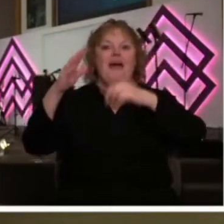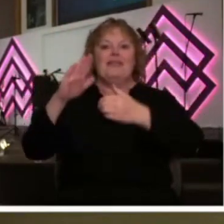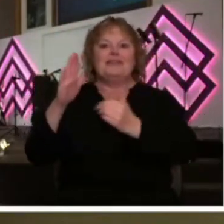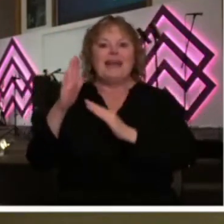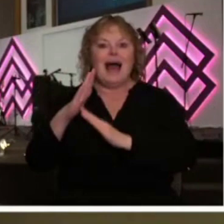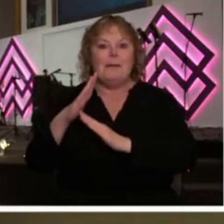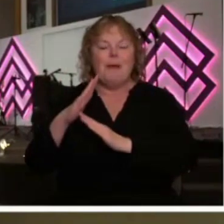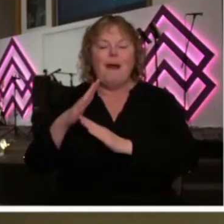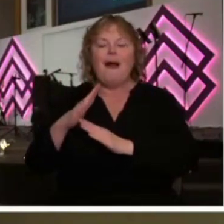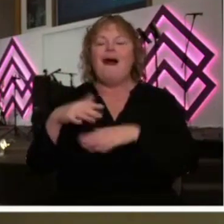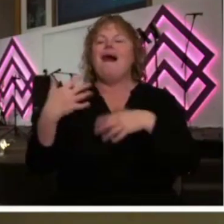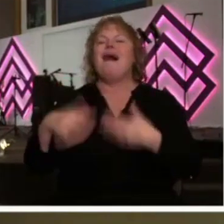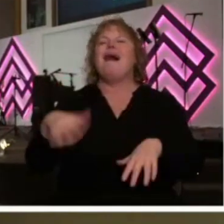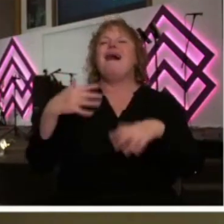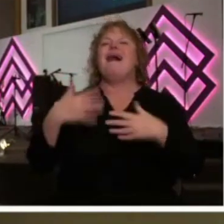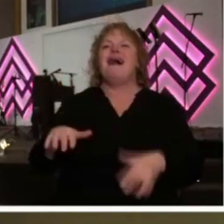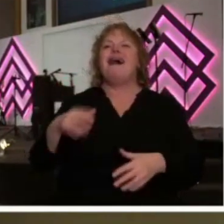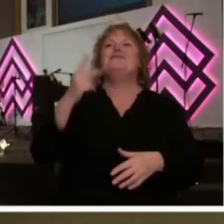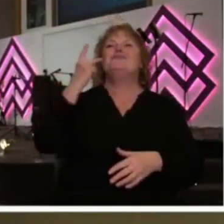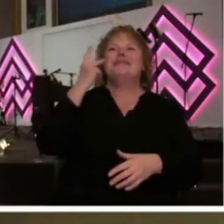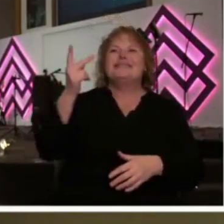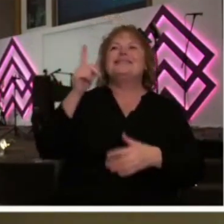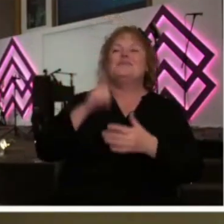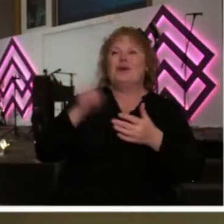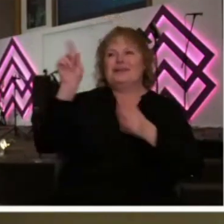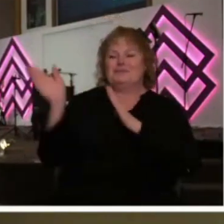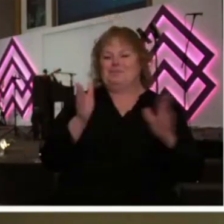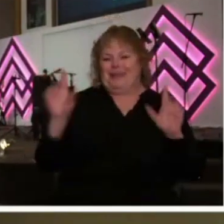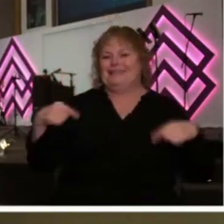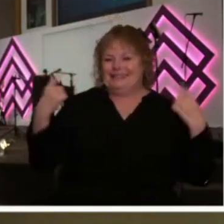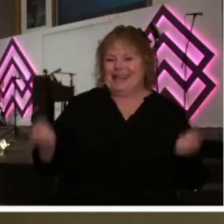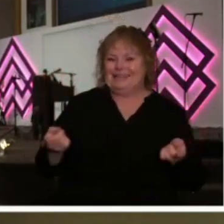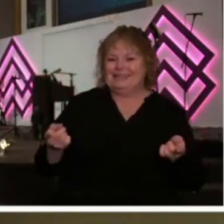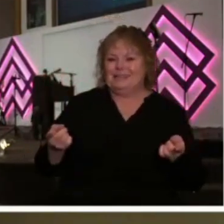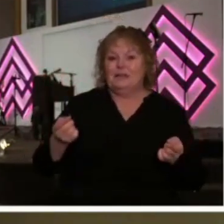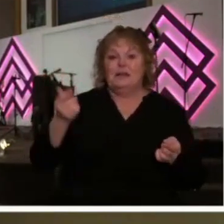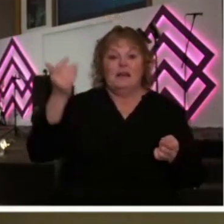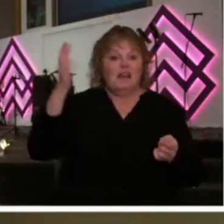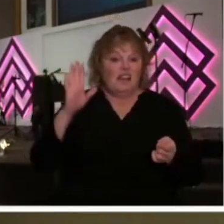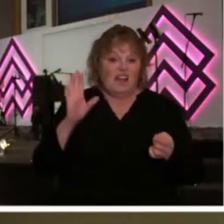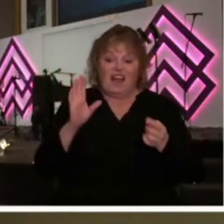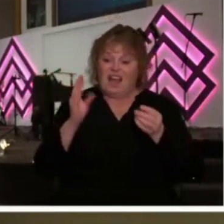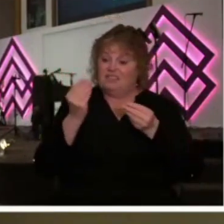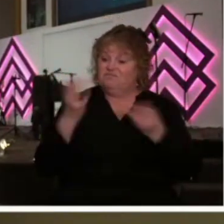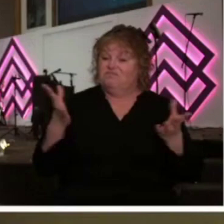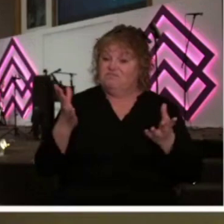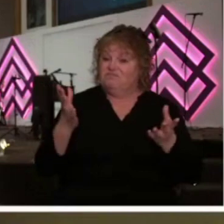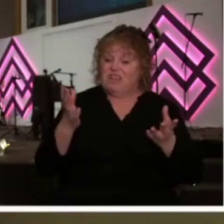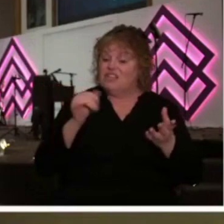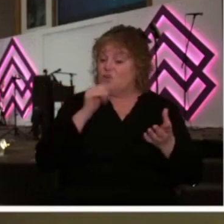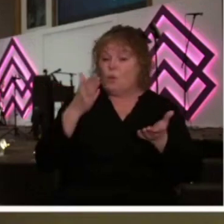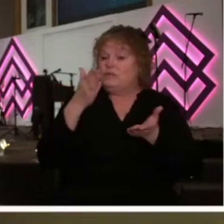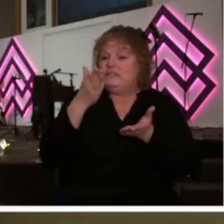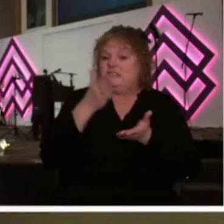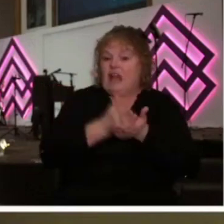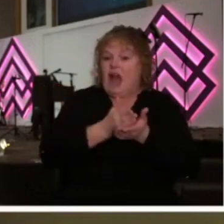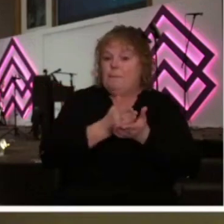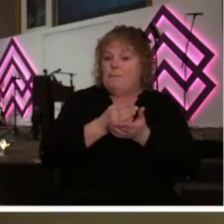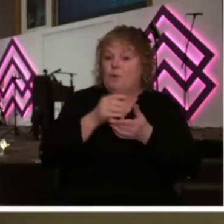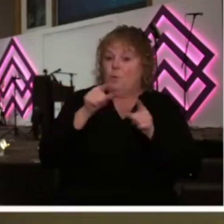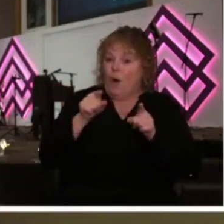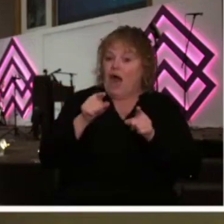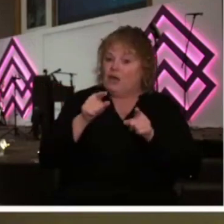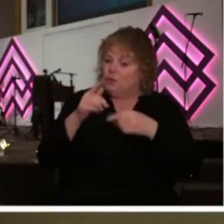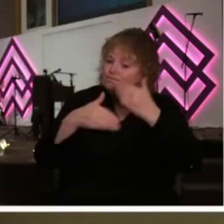you run into the provision that God has been bringing along. And he says, don't stop on this climb of faith. Last week we talked